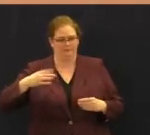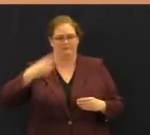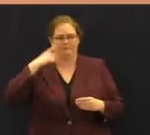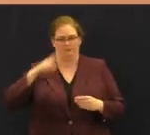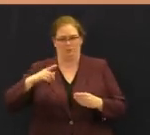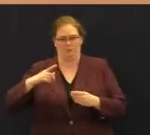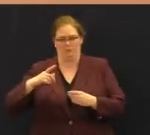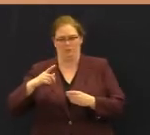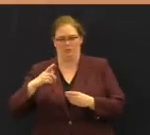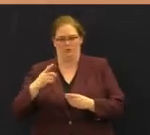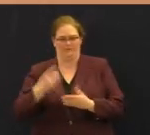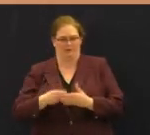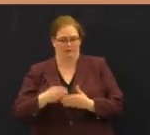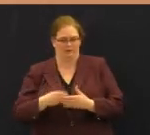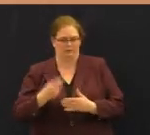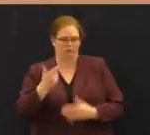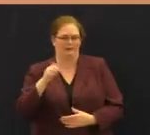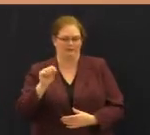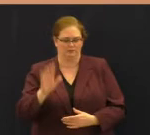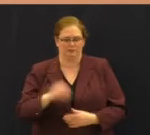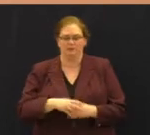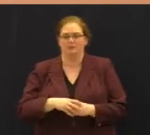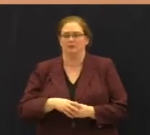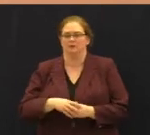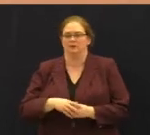funding grants, and